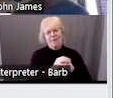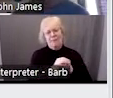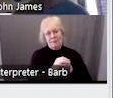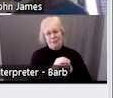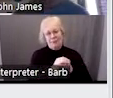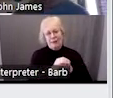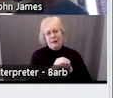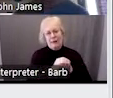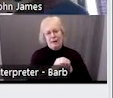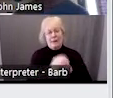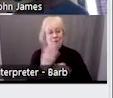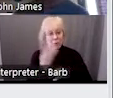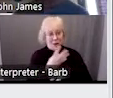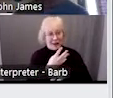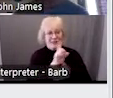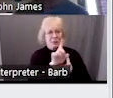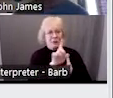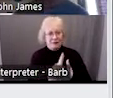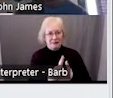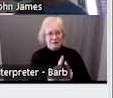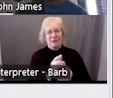4 days each week at